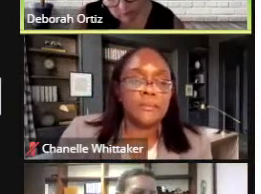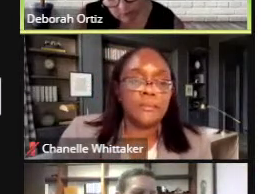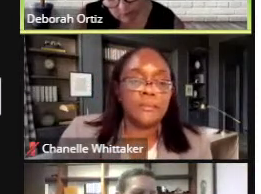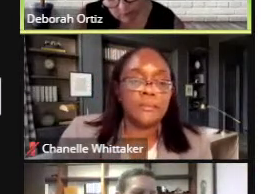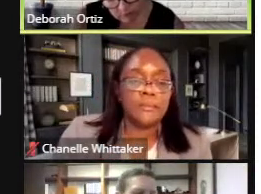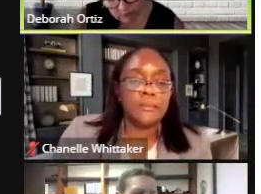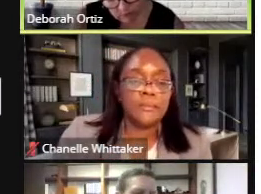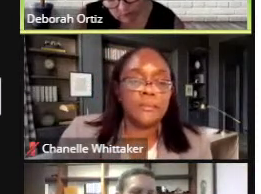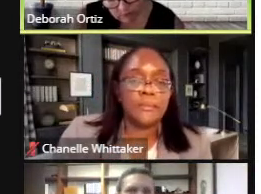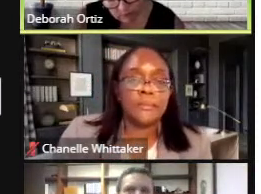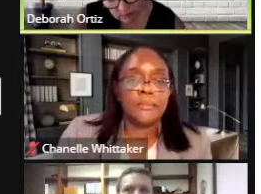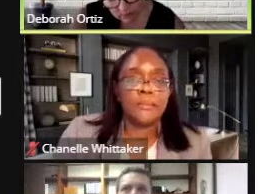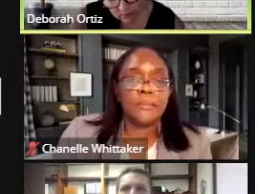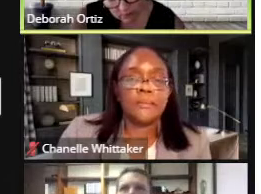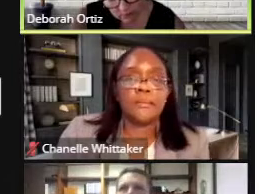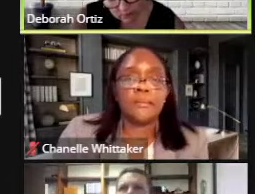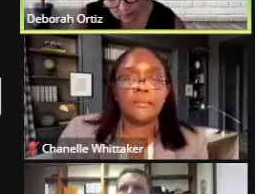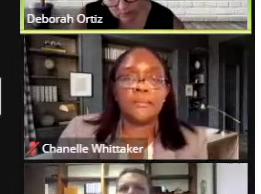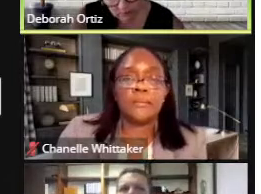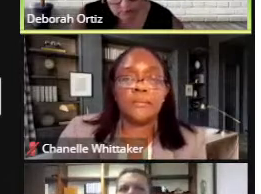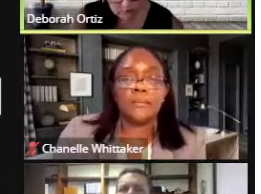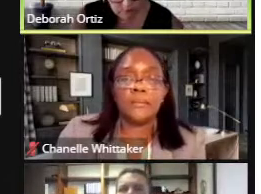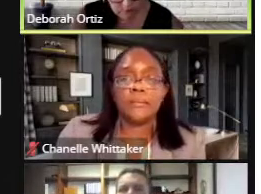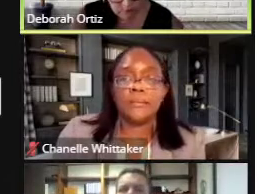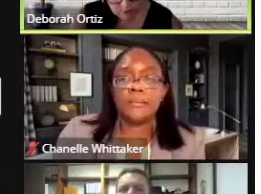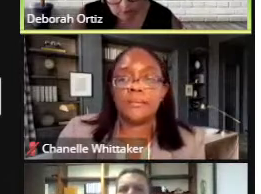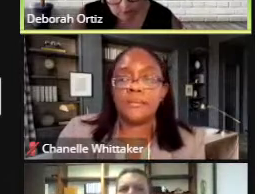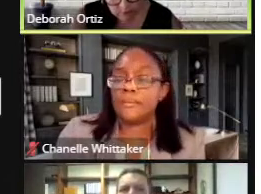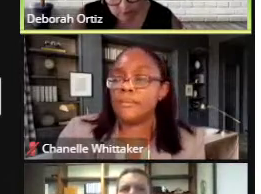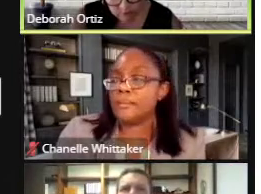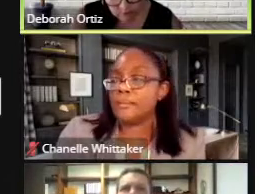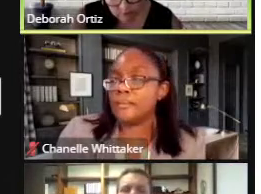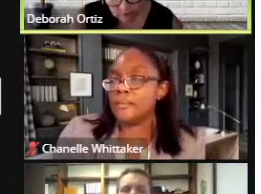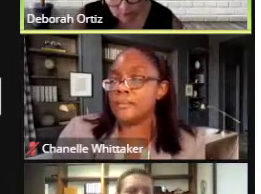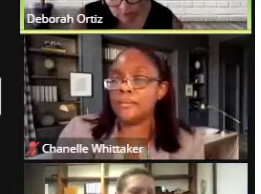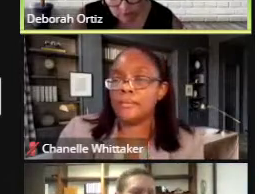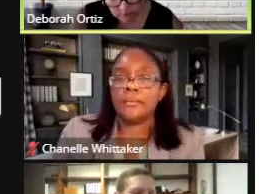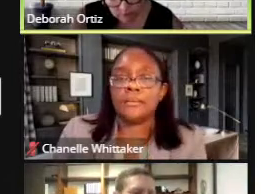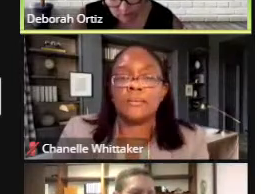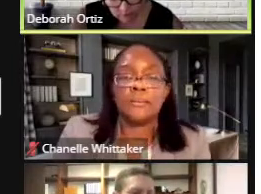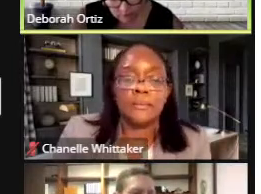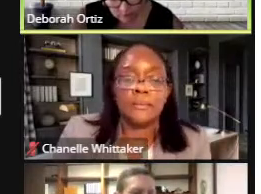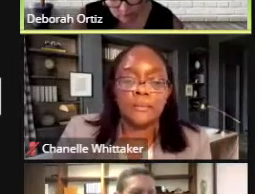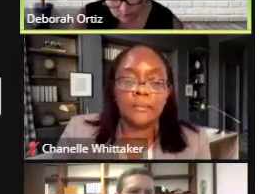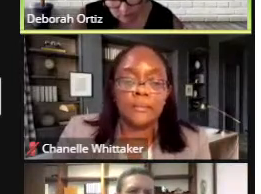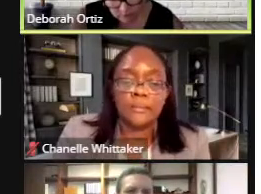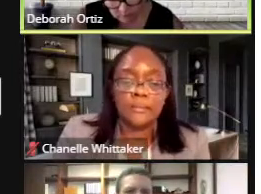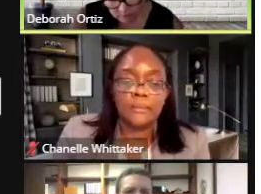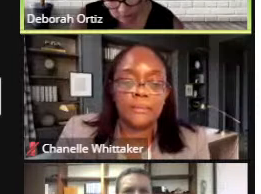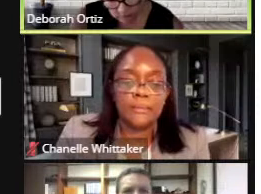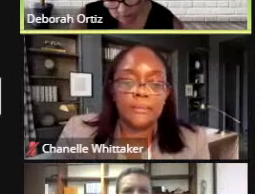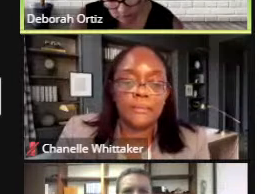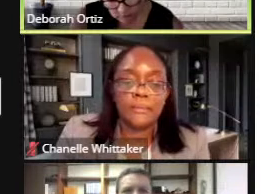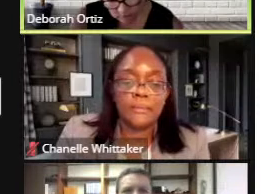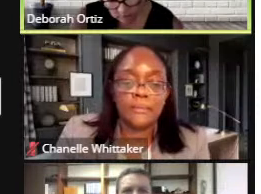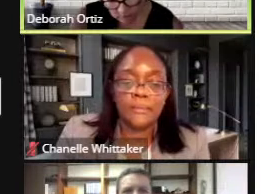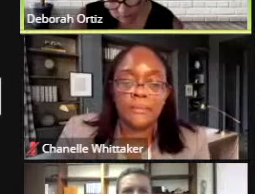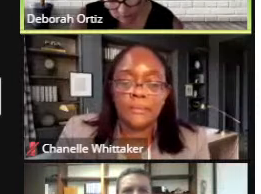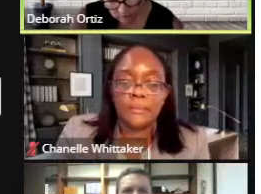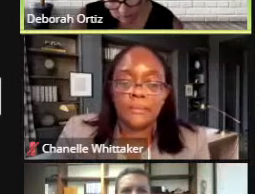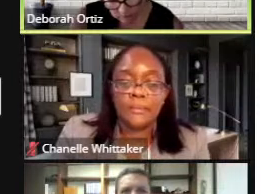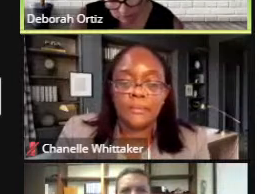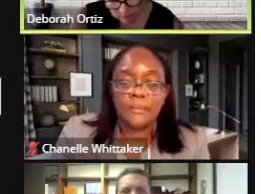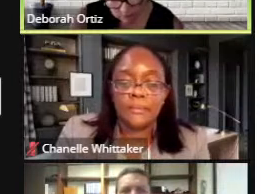the resolution. I'll be teaching in the fall. I think that we've had a